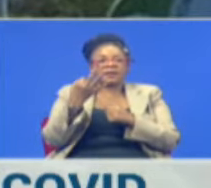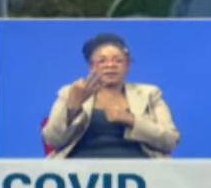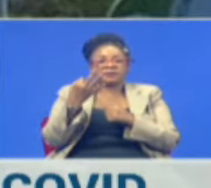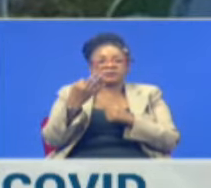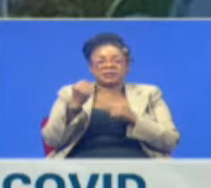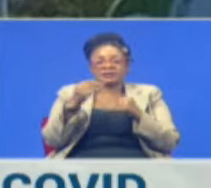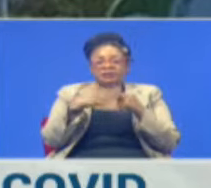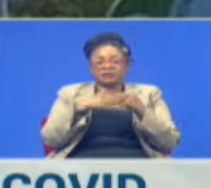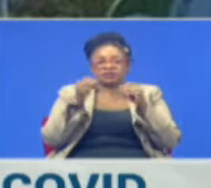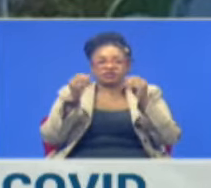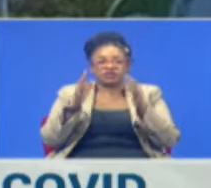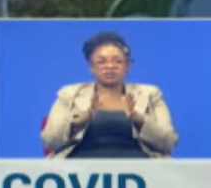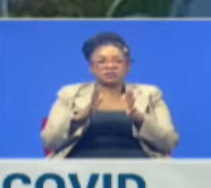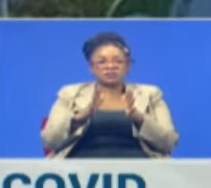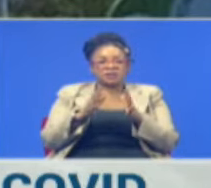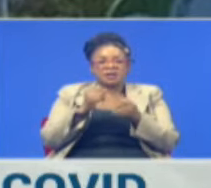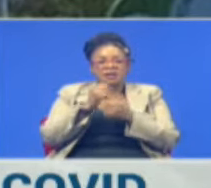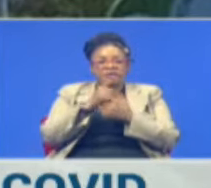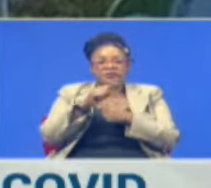2,319 teachers, and